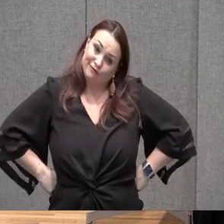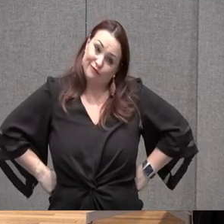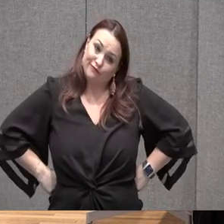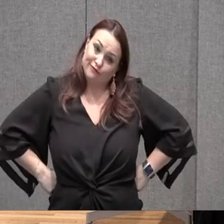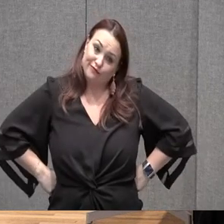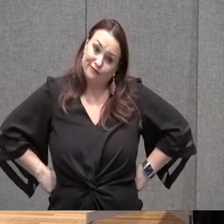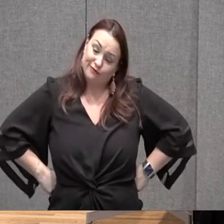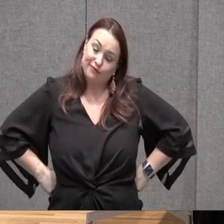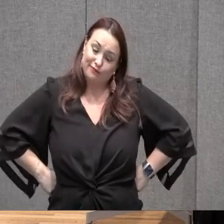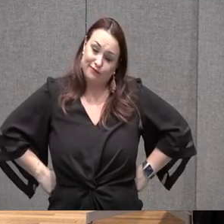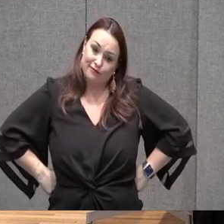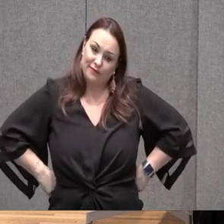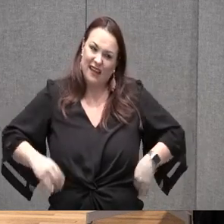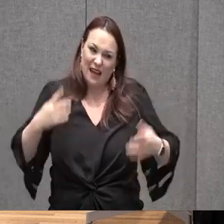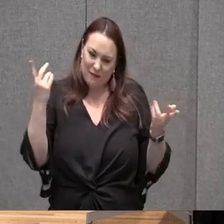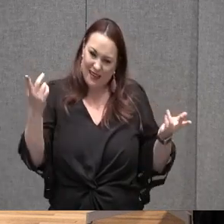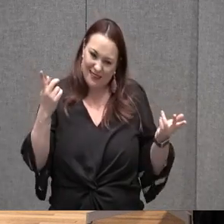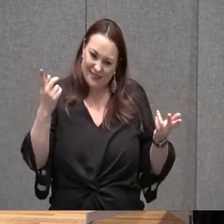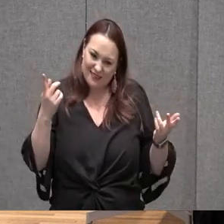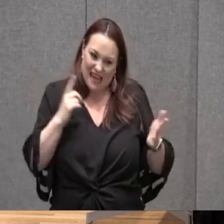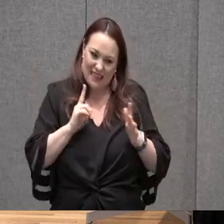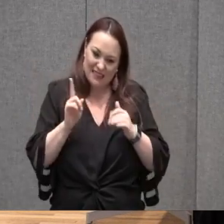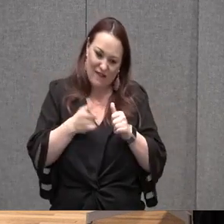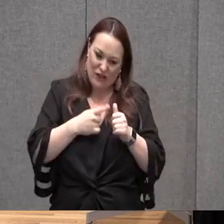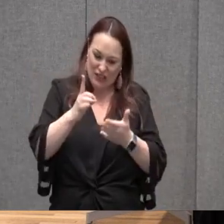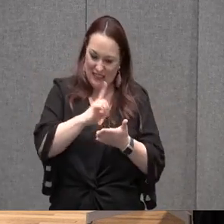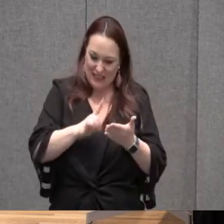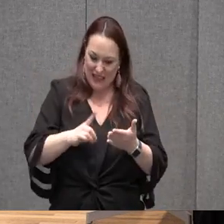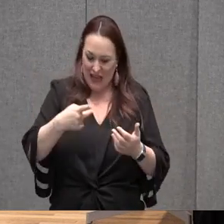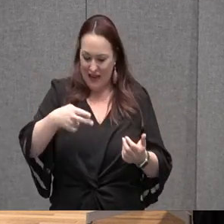mean, it's a prototype, right? Yeah. So